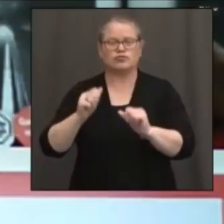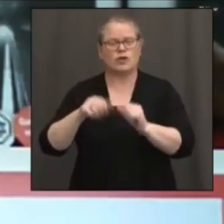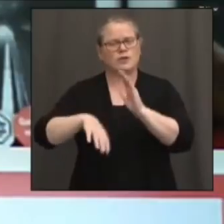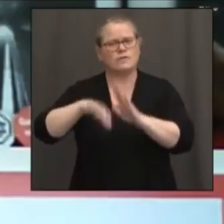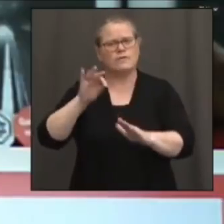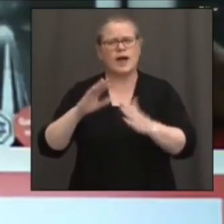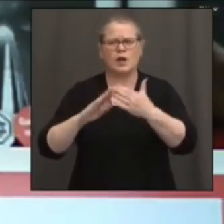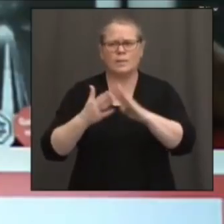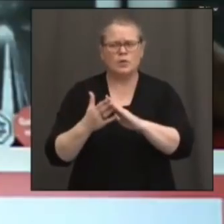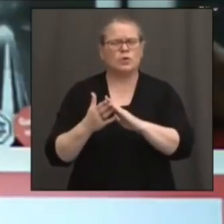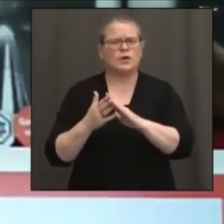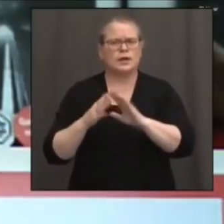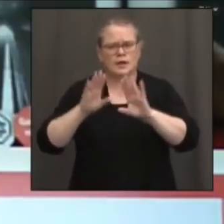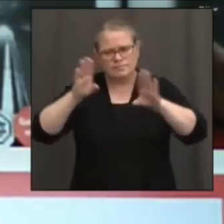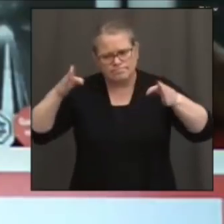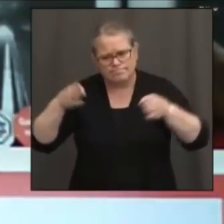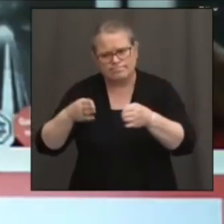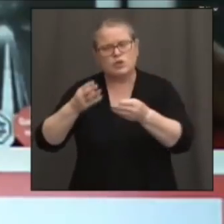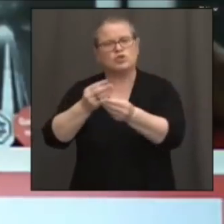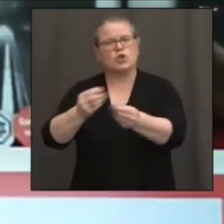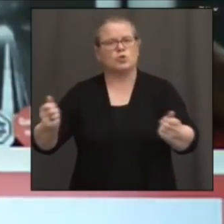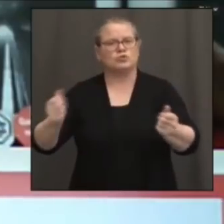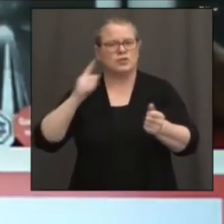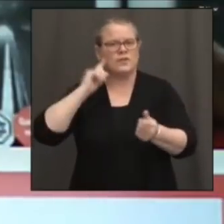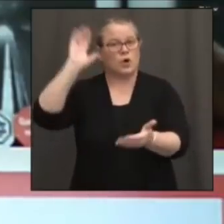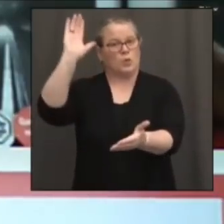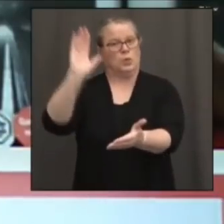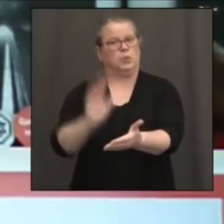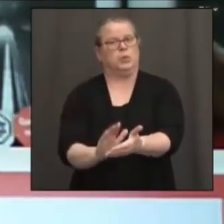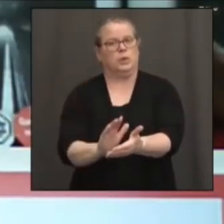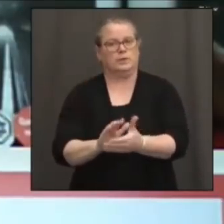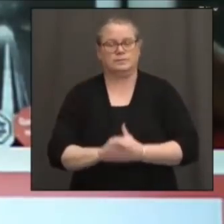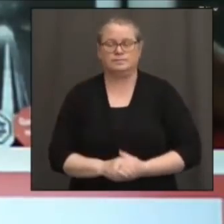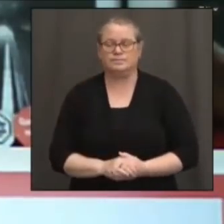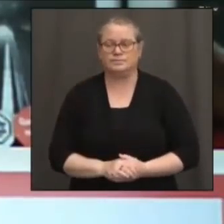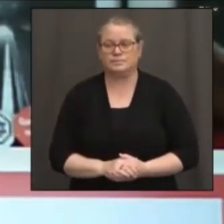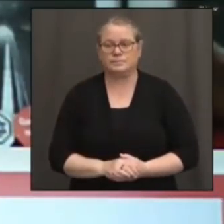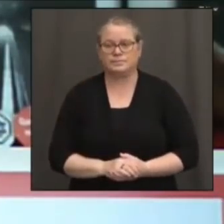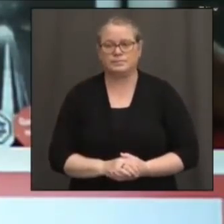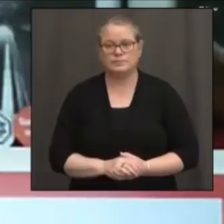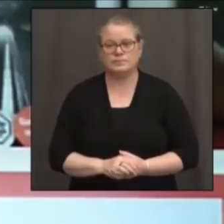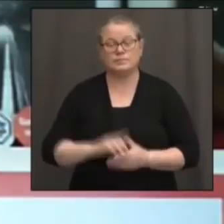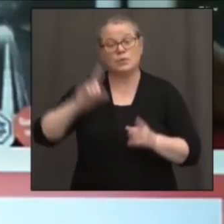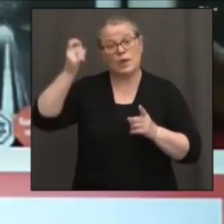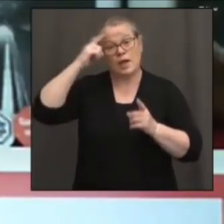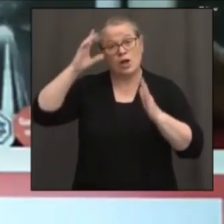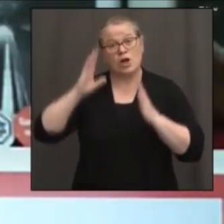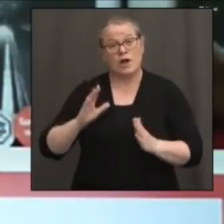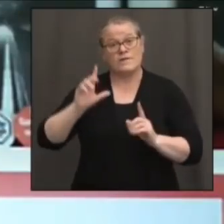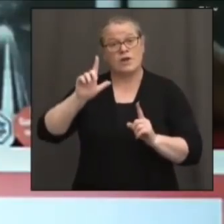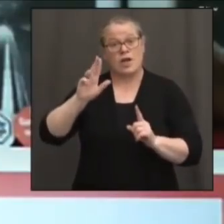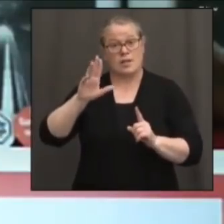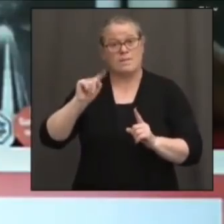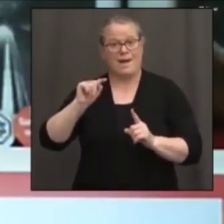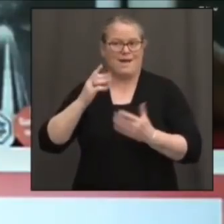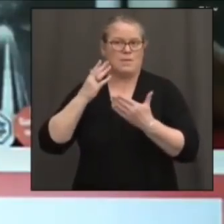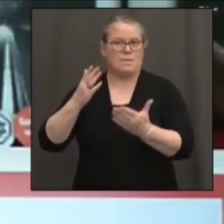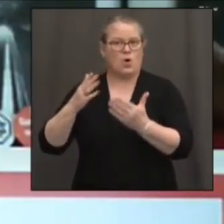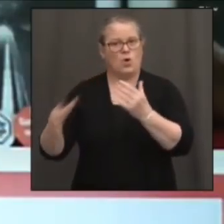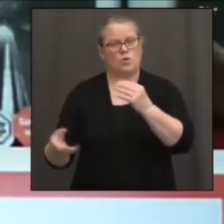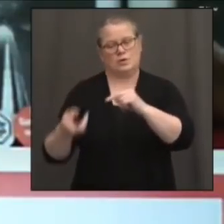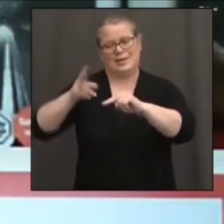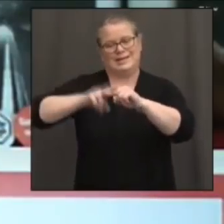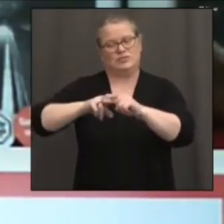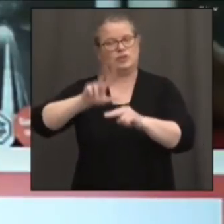And we welcome the news just announced by Governor Lamont that proposes spending an additional $3 million over the next 2 years